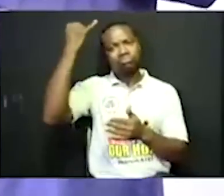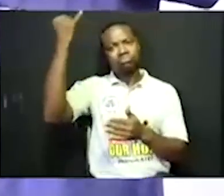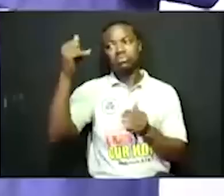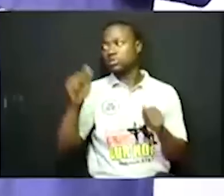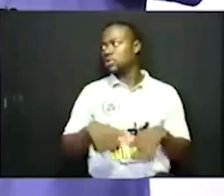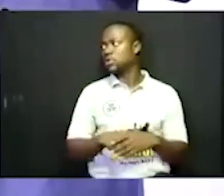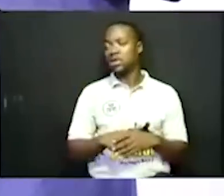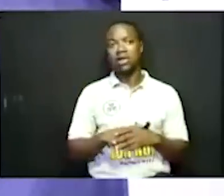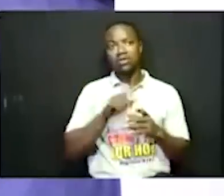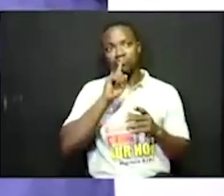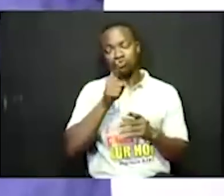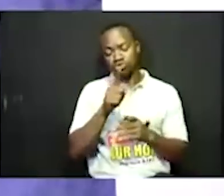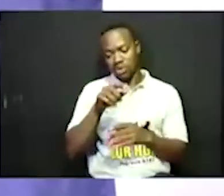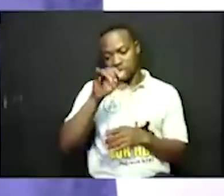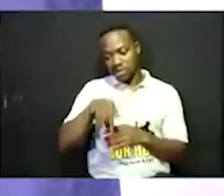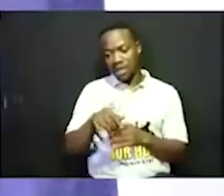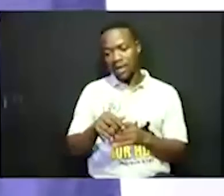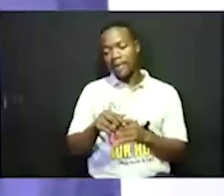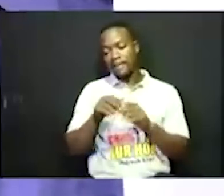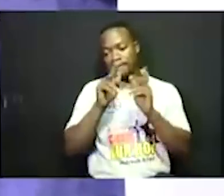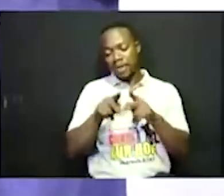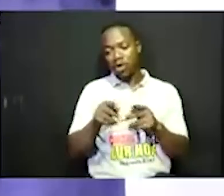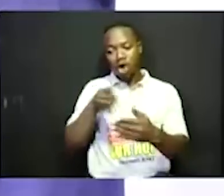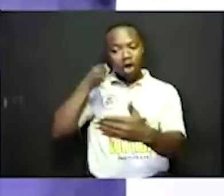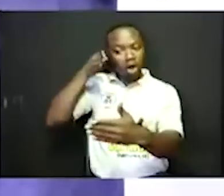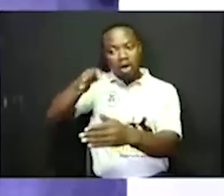also said offense could be direct or